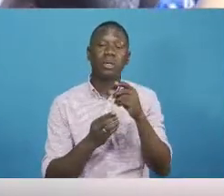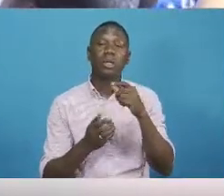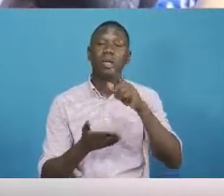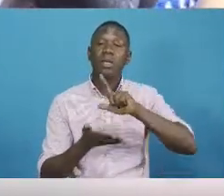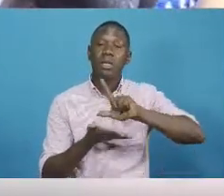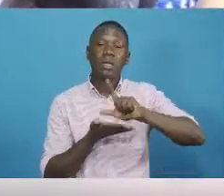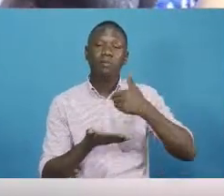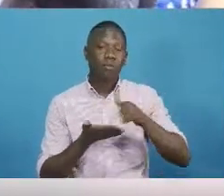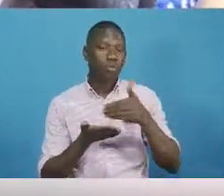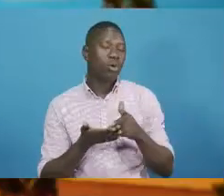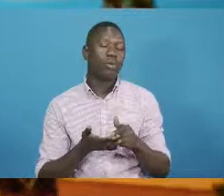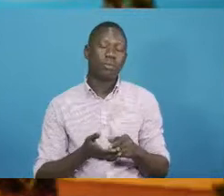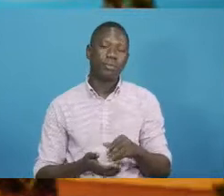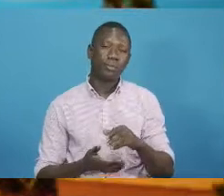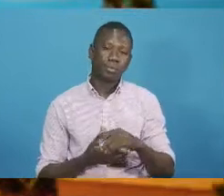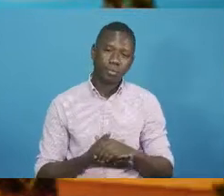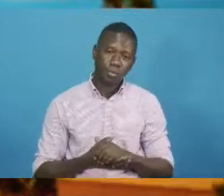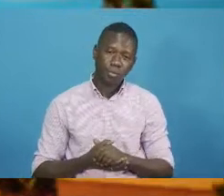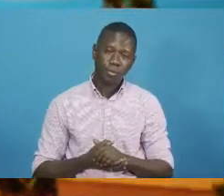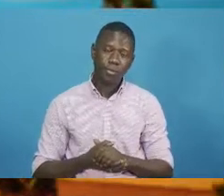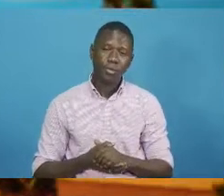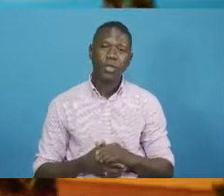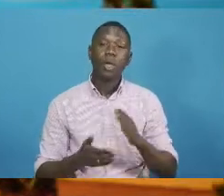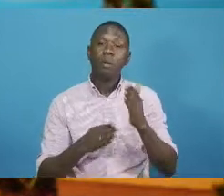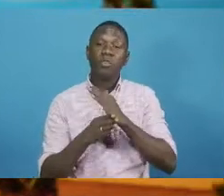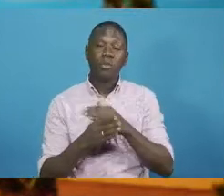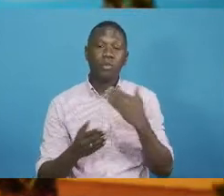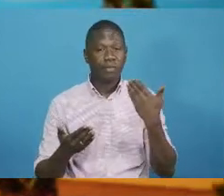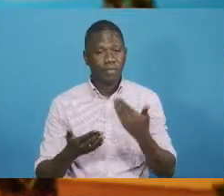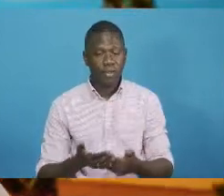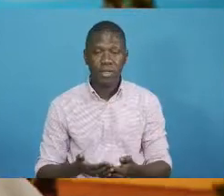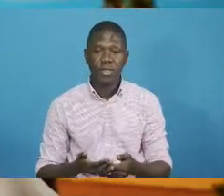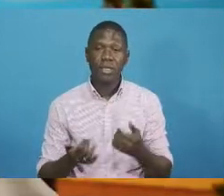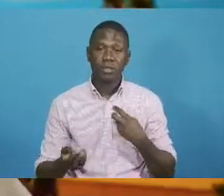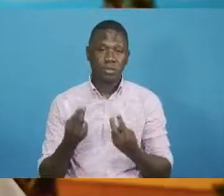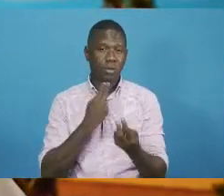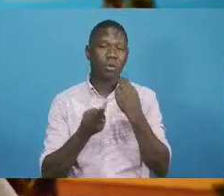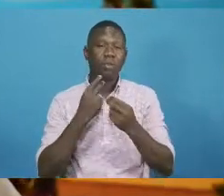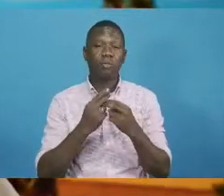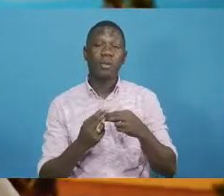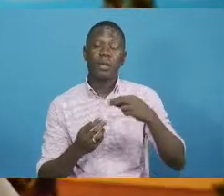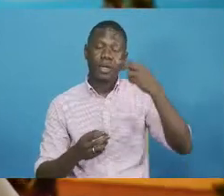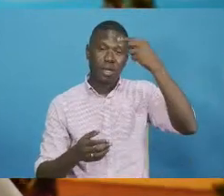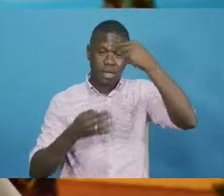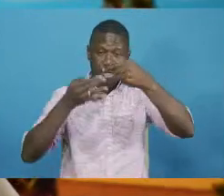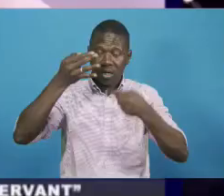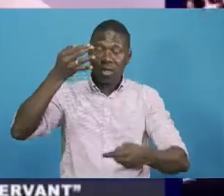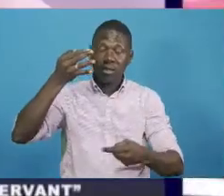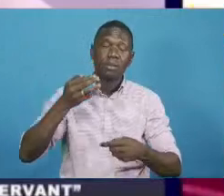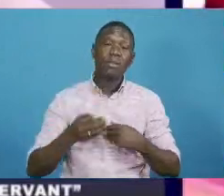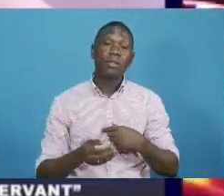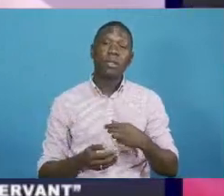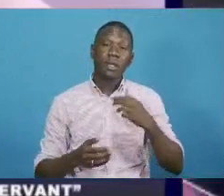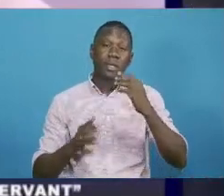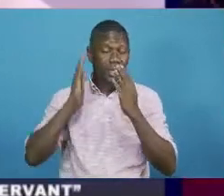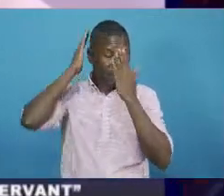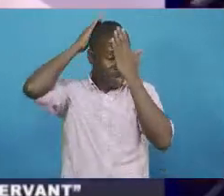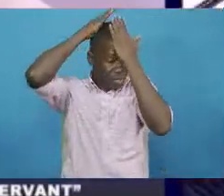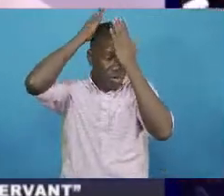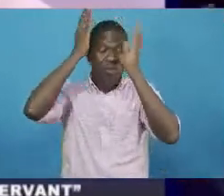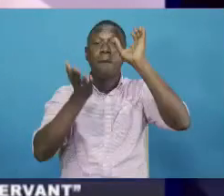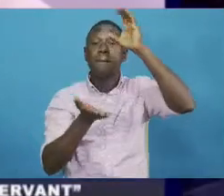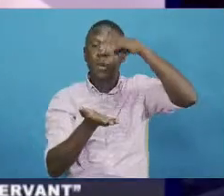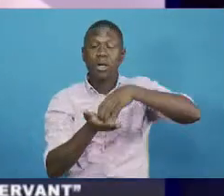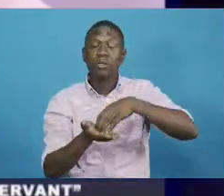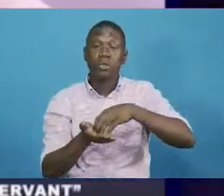Karsi, QTV News. Before we end, here's a recap of our main headlines. The Catholic Bishop of the Diocese